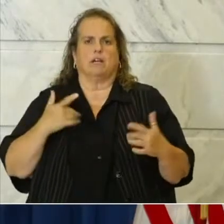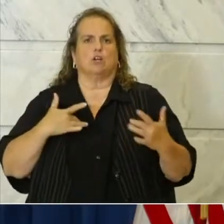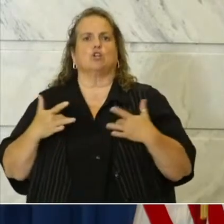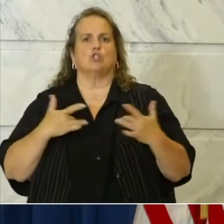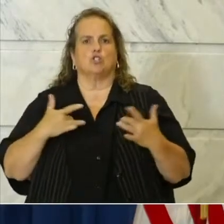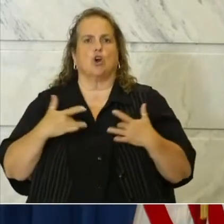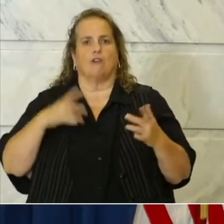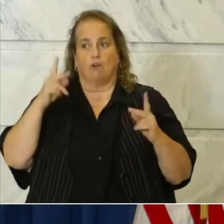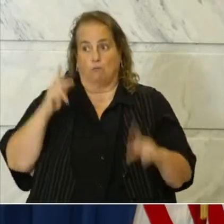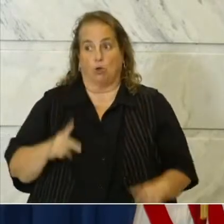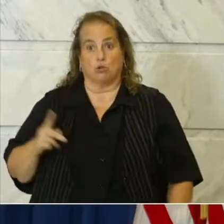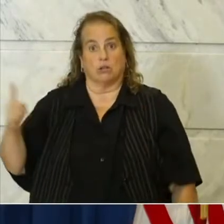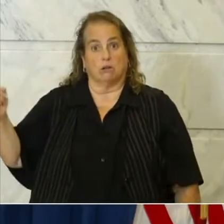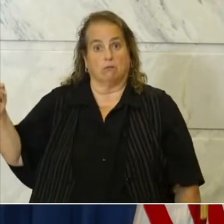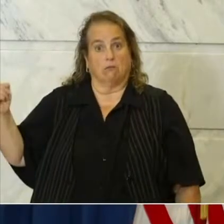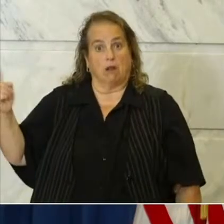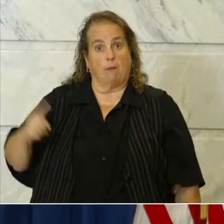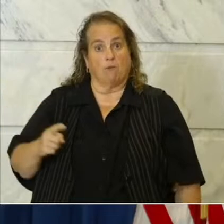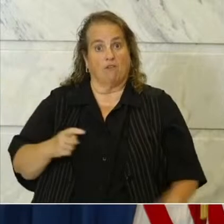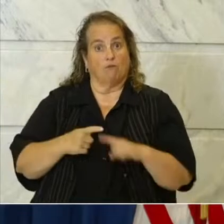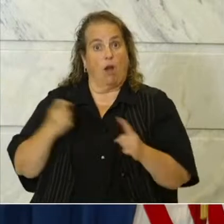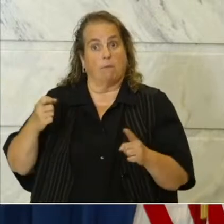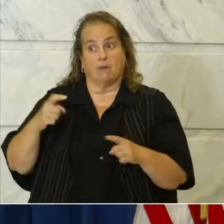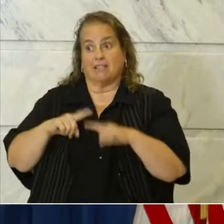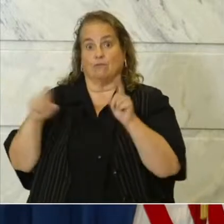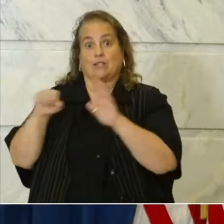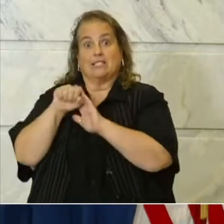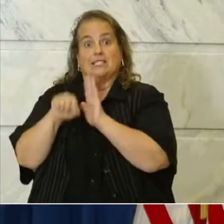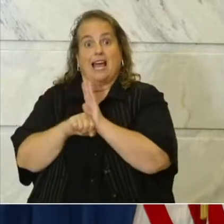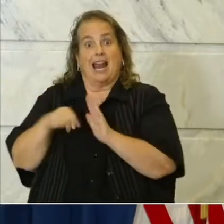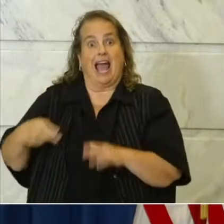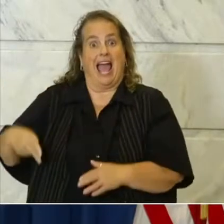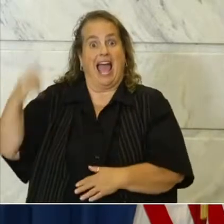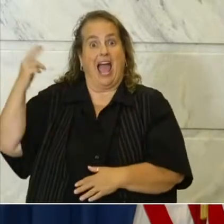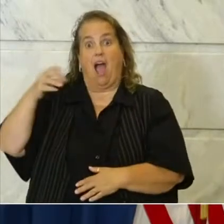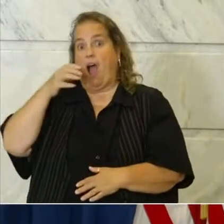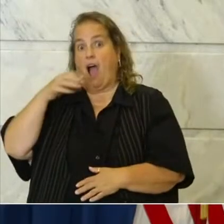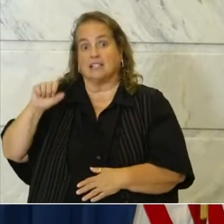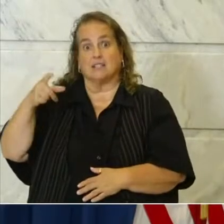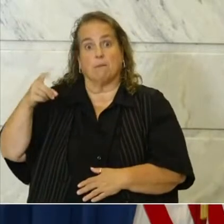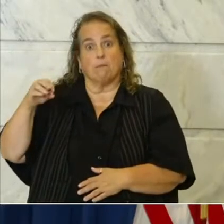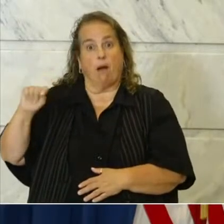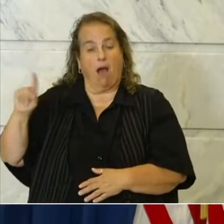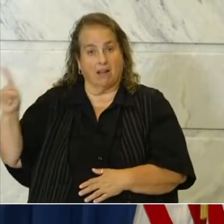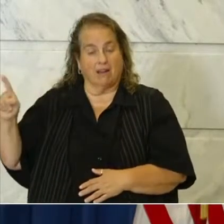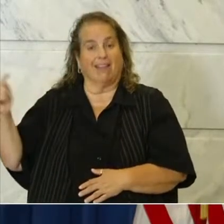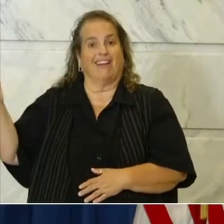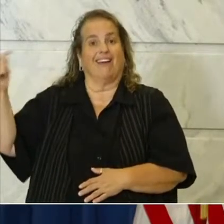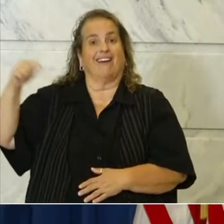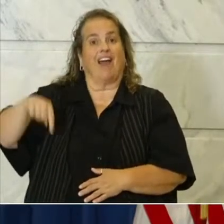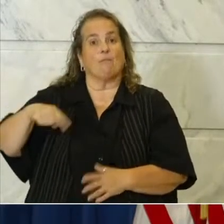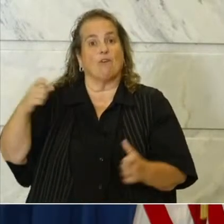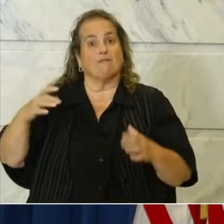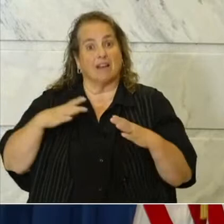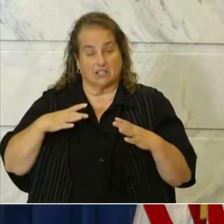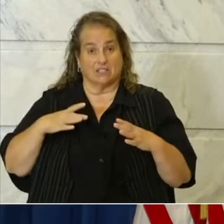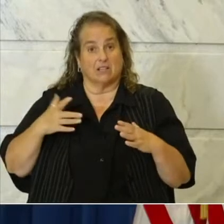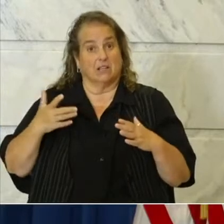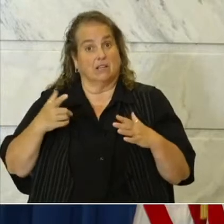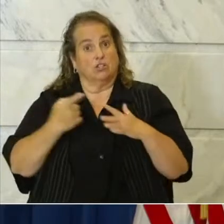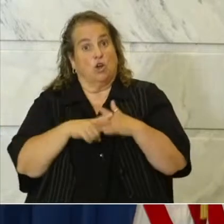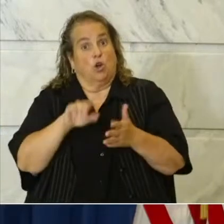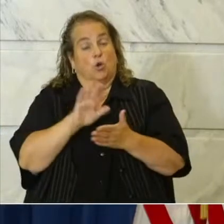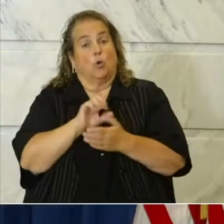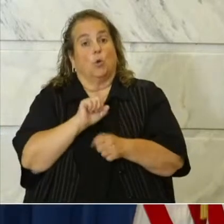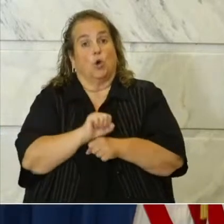knowing the travel advisory, still goes ahead and goes to one of these places where we are just seeing a significant amount